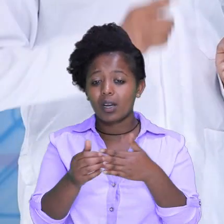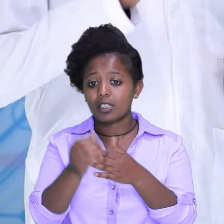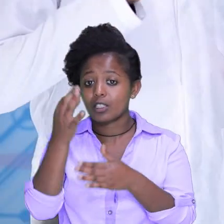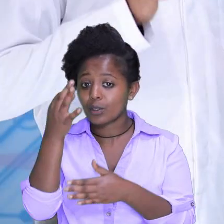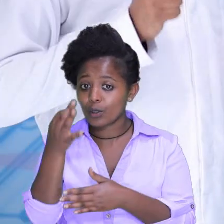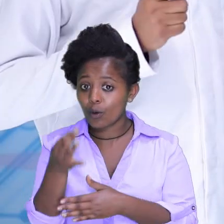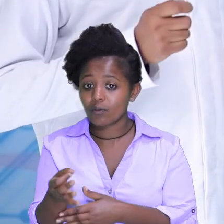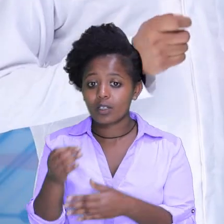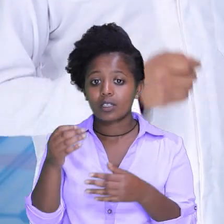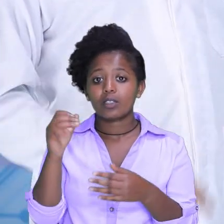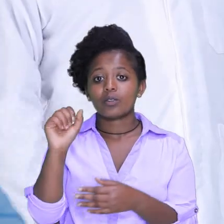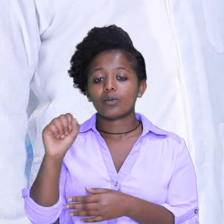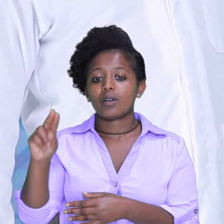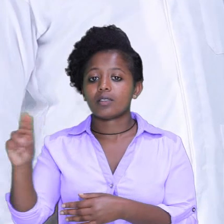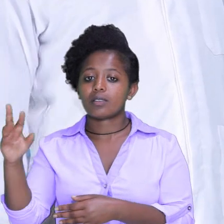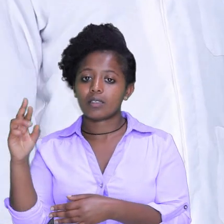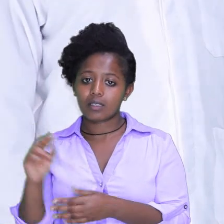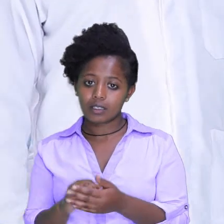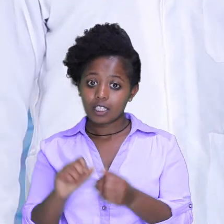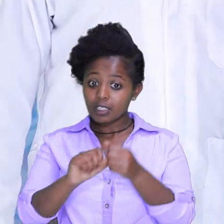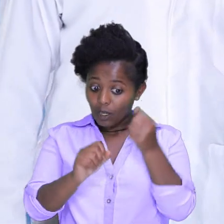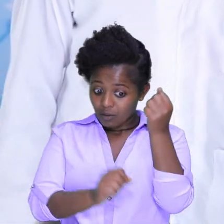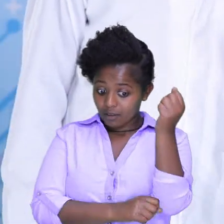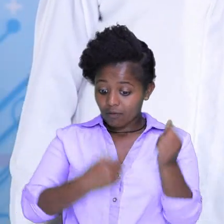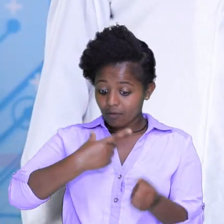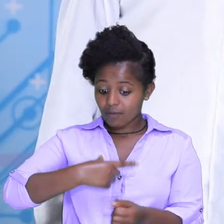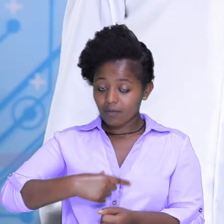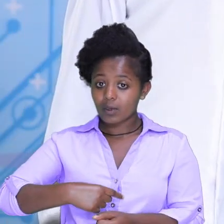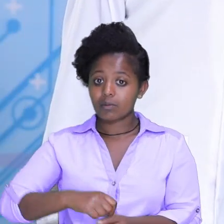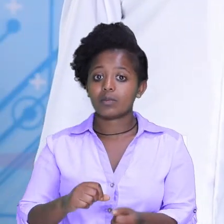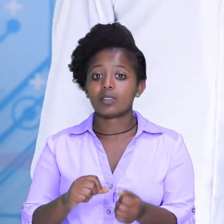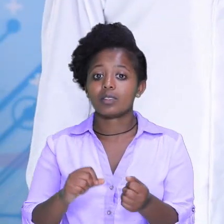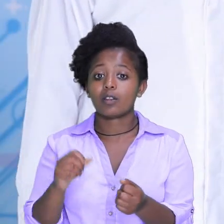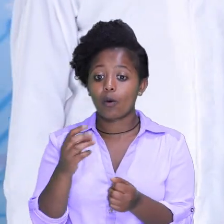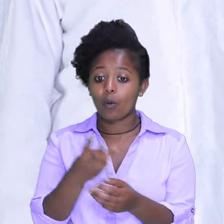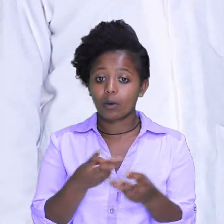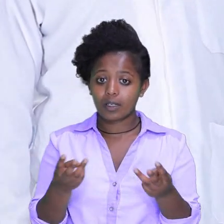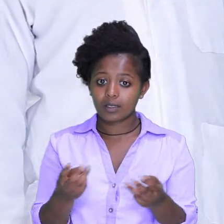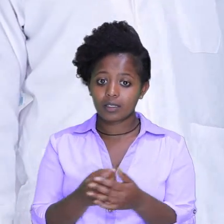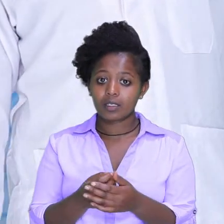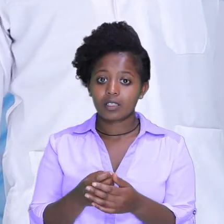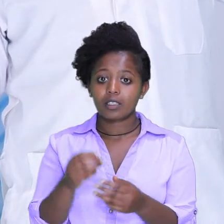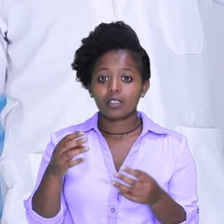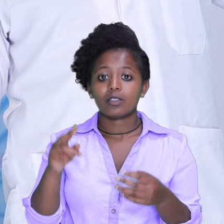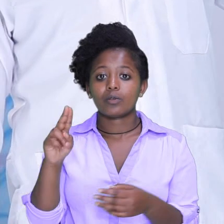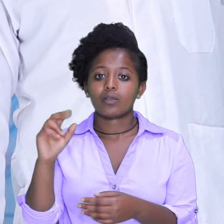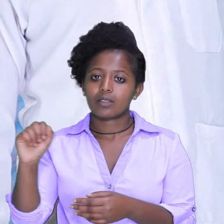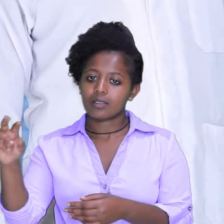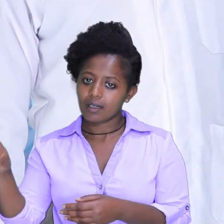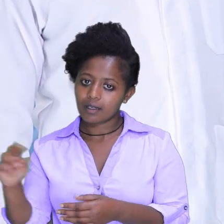of USSR. The founding members of Warsaw Pact were